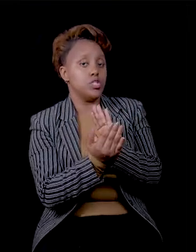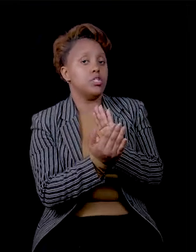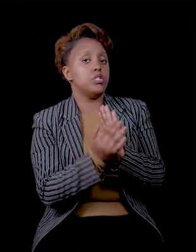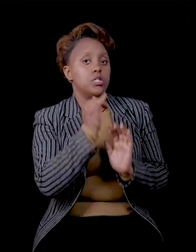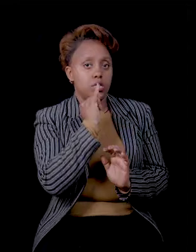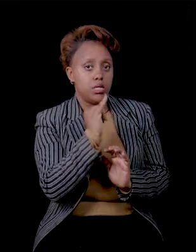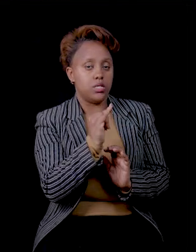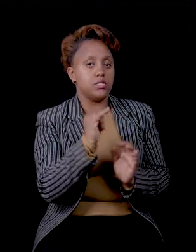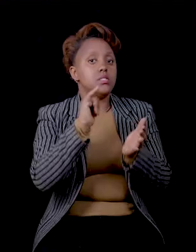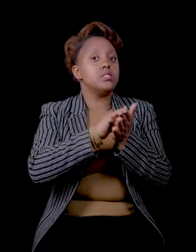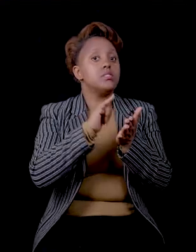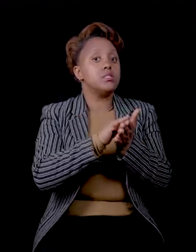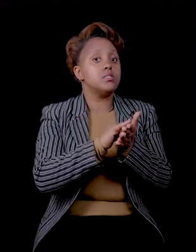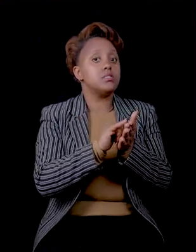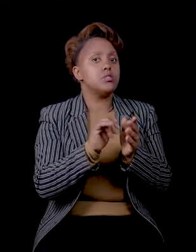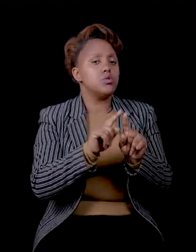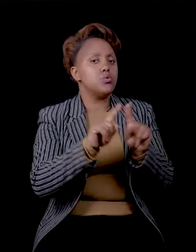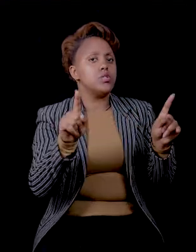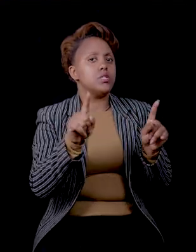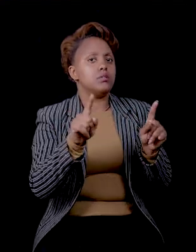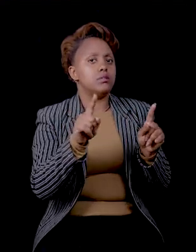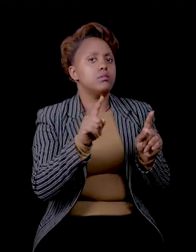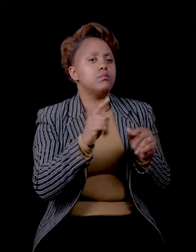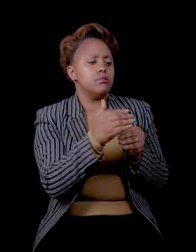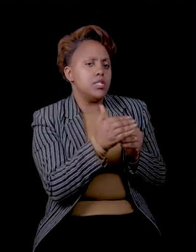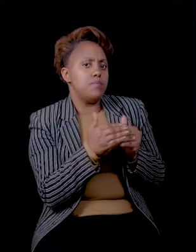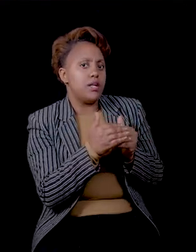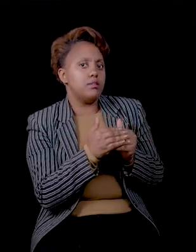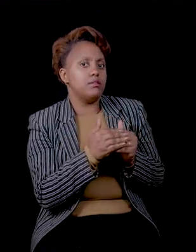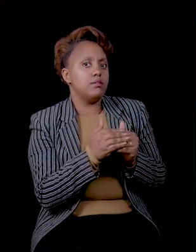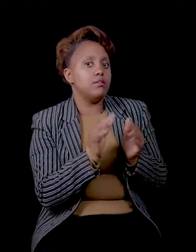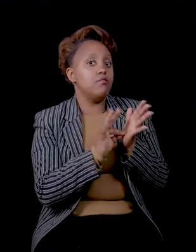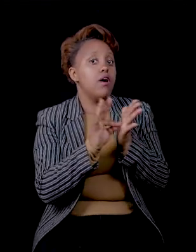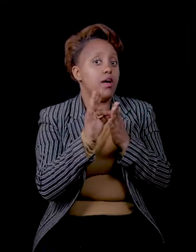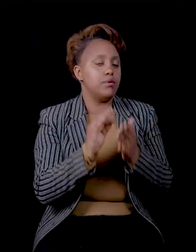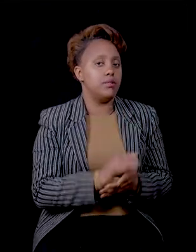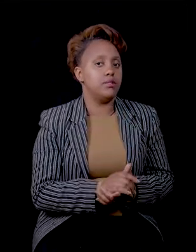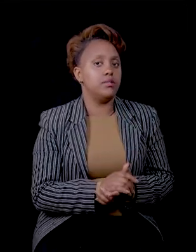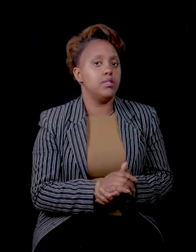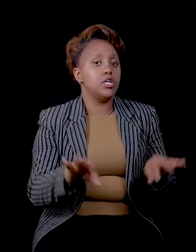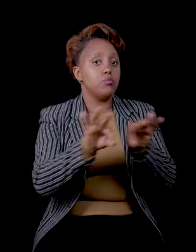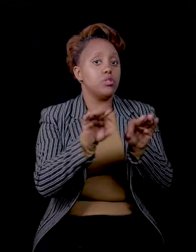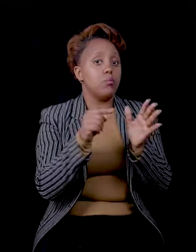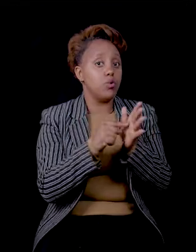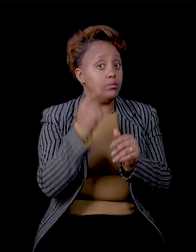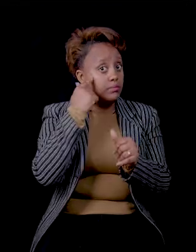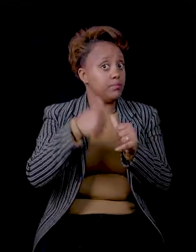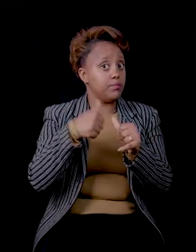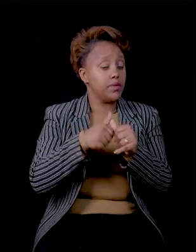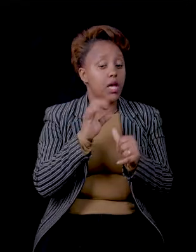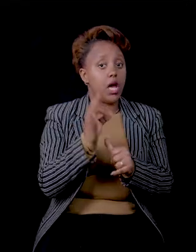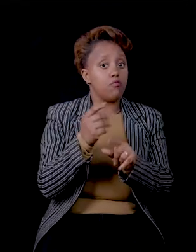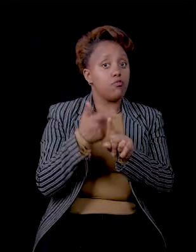condition is the uniqueness of the dependent variable. An important point what we have to know here